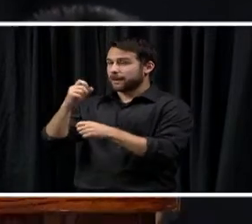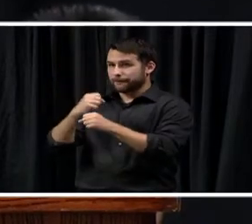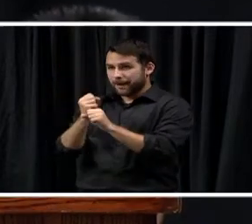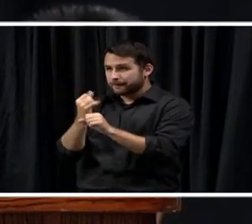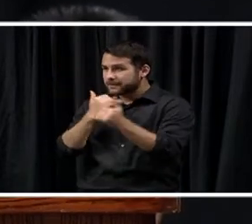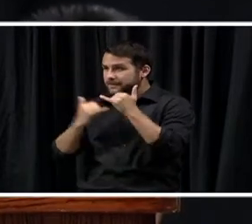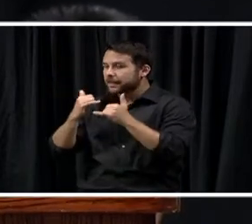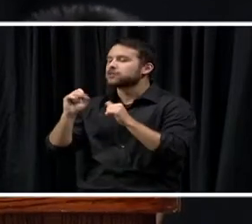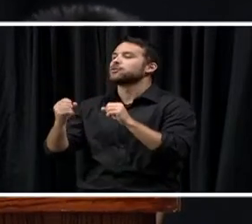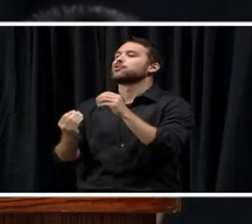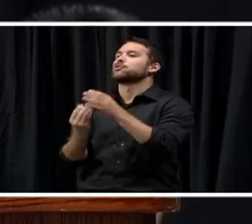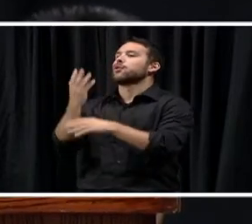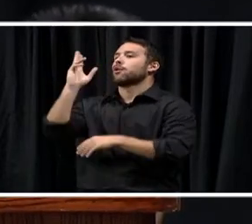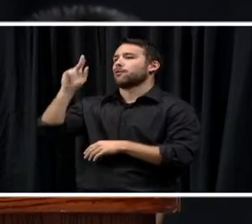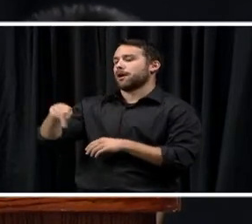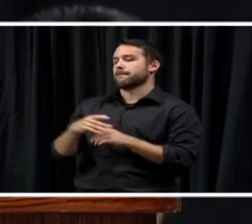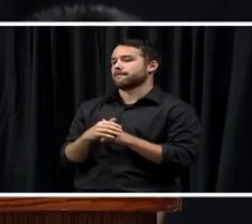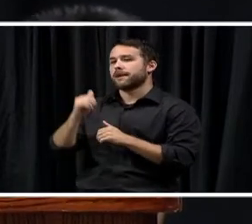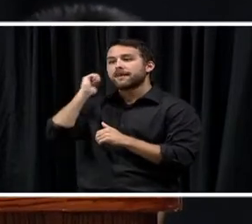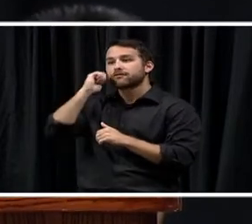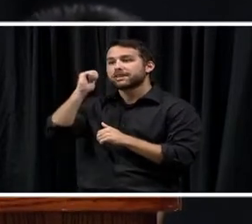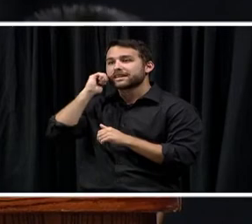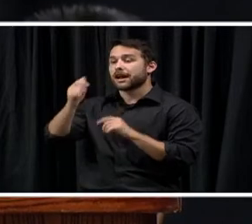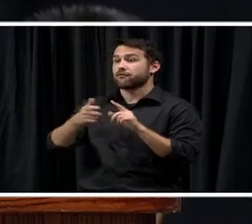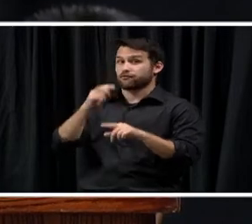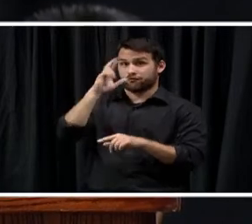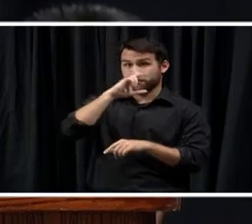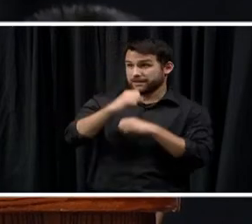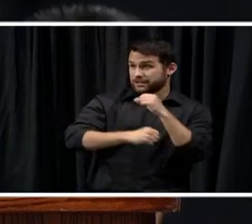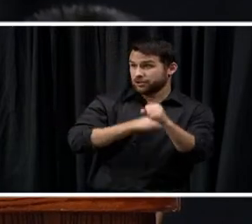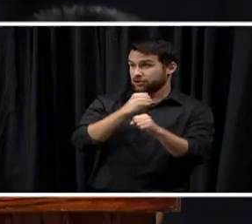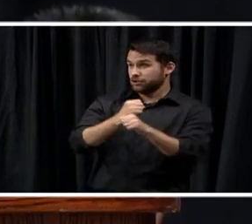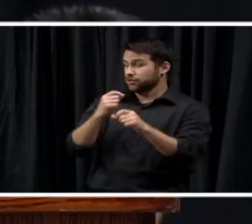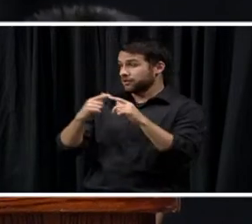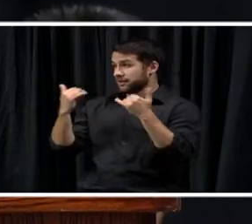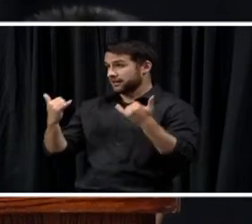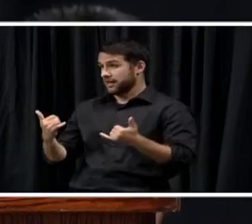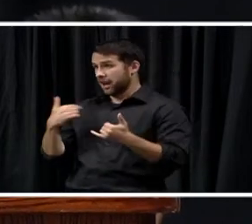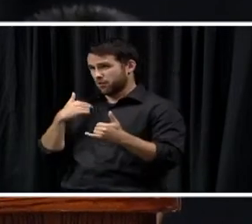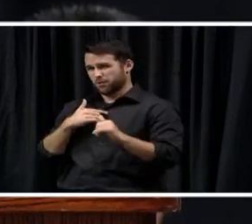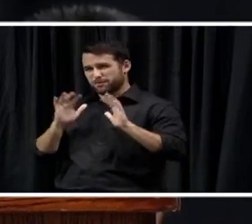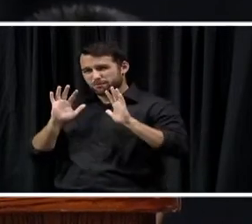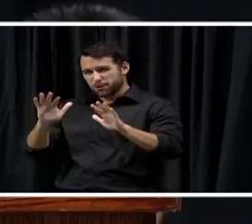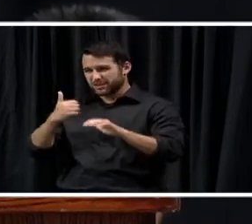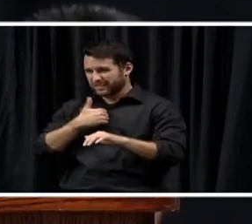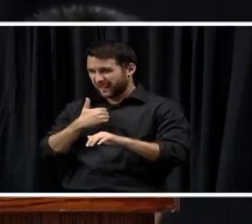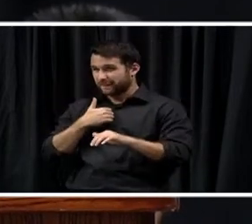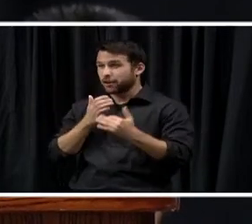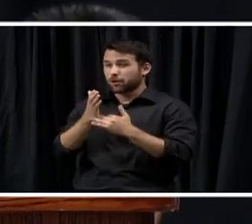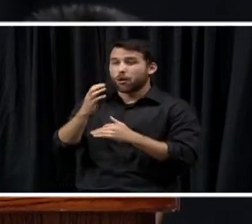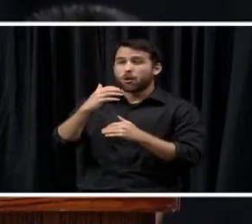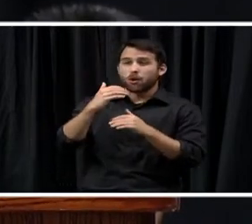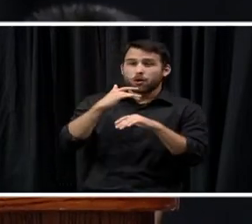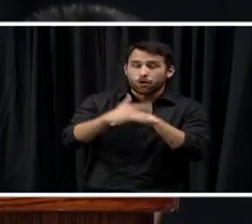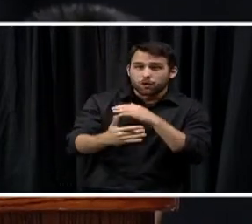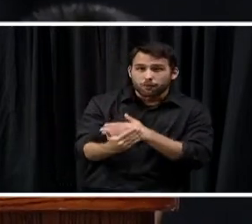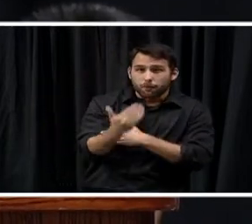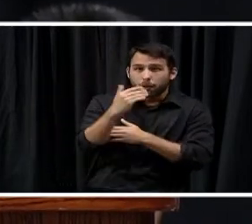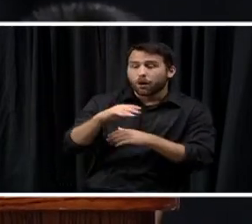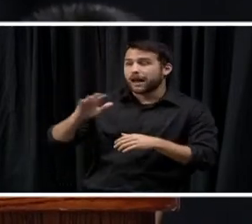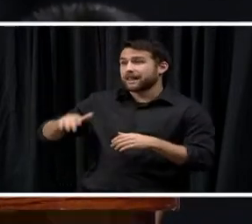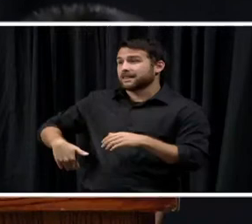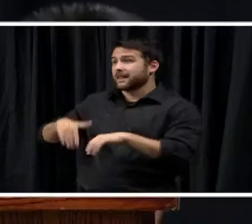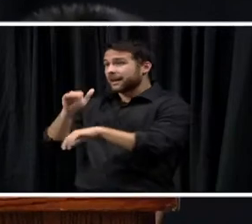up. Every day, from freshman year to now, we have pushed ourselves through early mornings, late